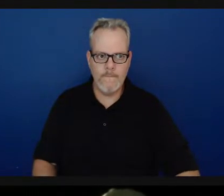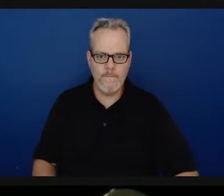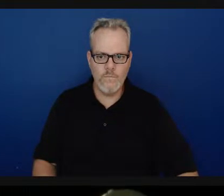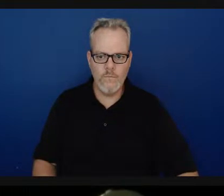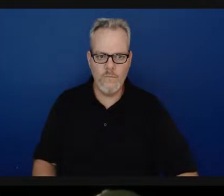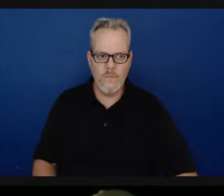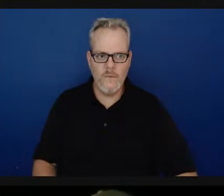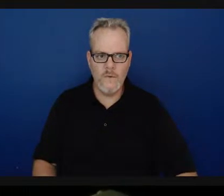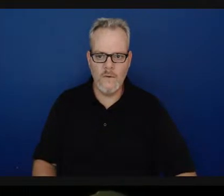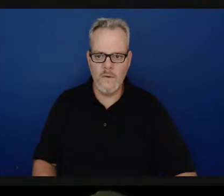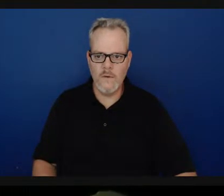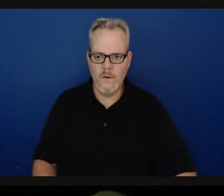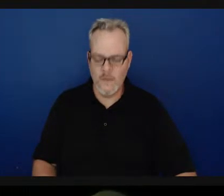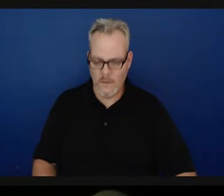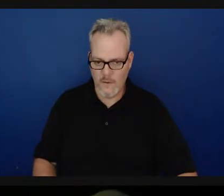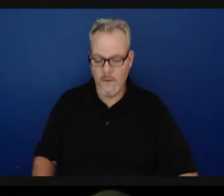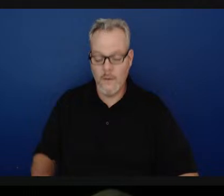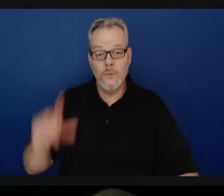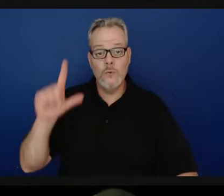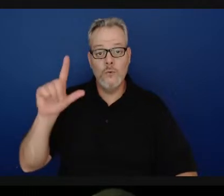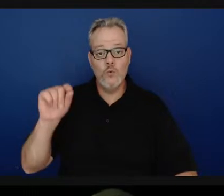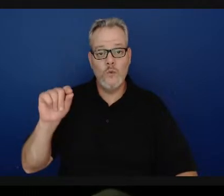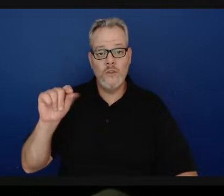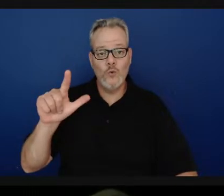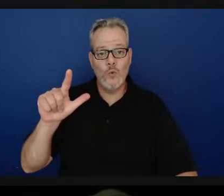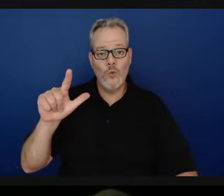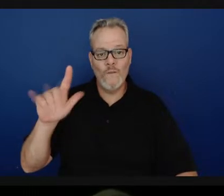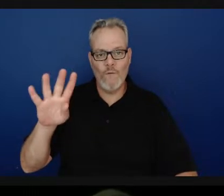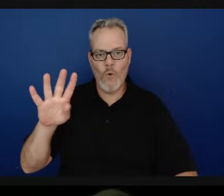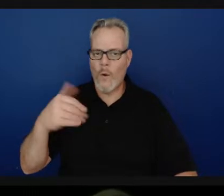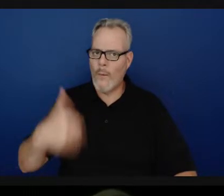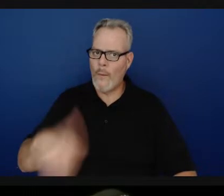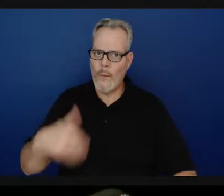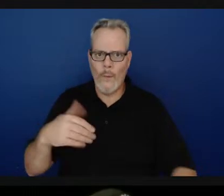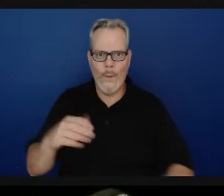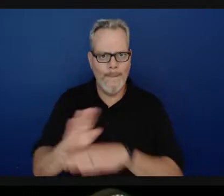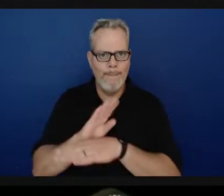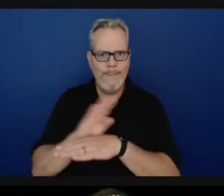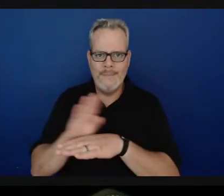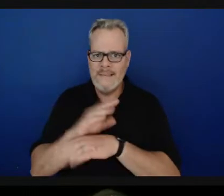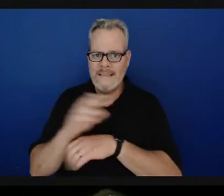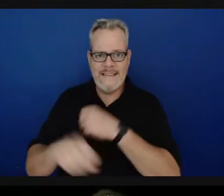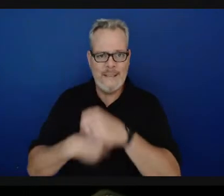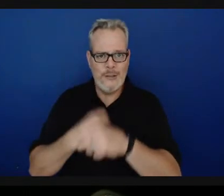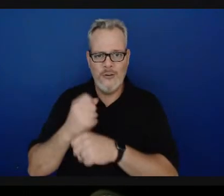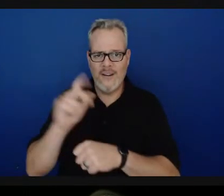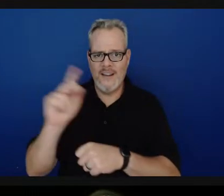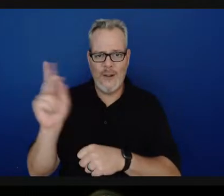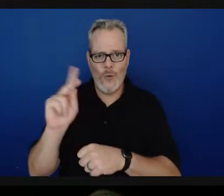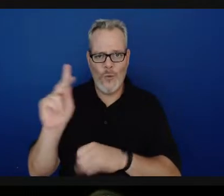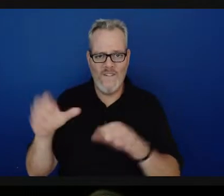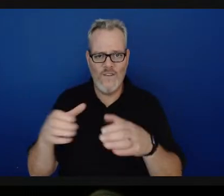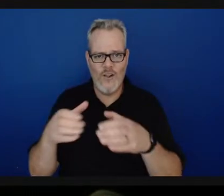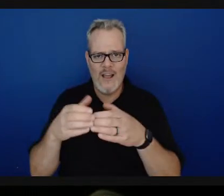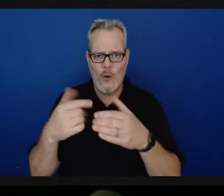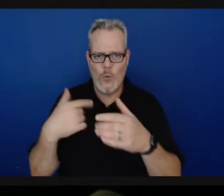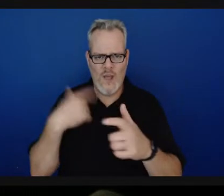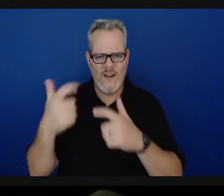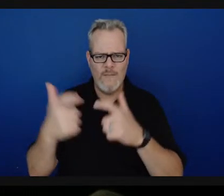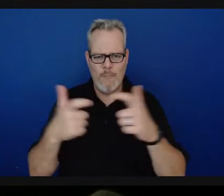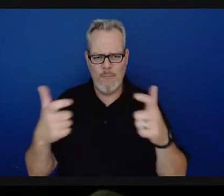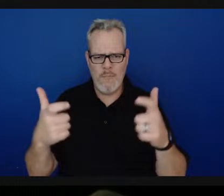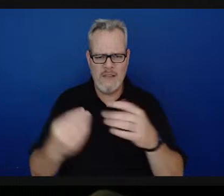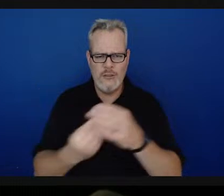So here it goes. 2024 has been a really dynamic year at Kīlauea Volcano. We've had a major intrusion in the Southwest